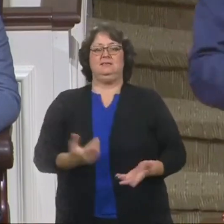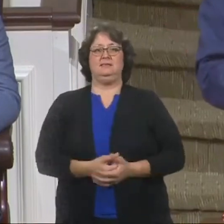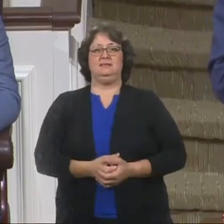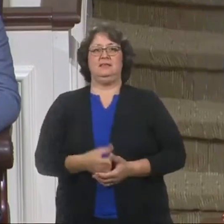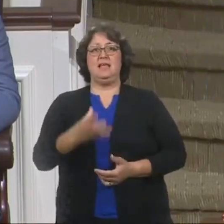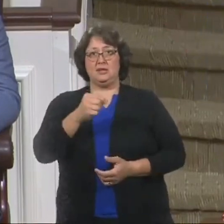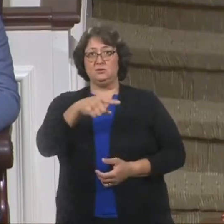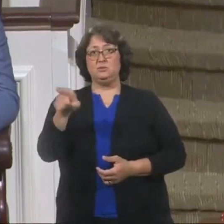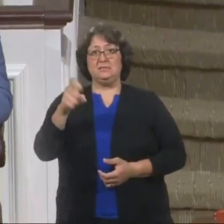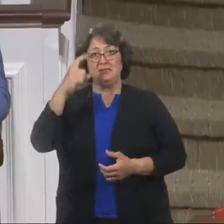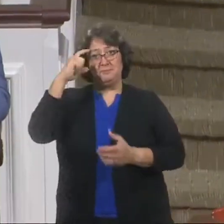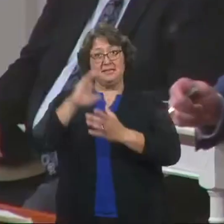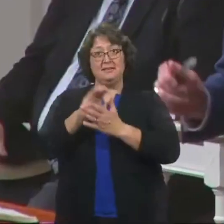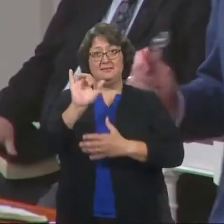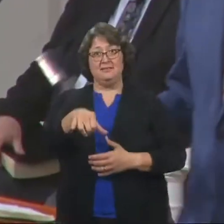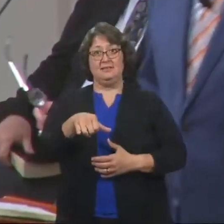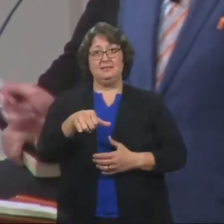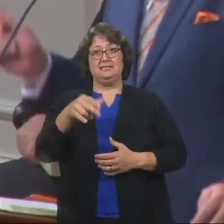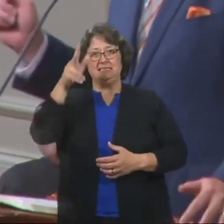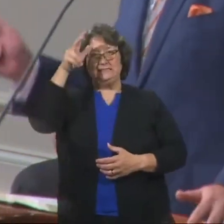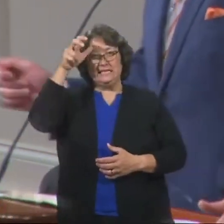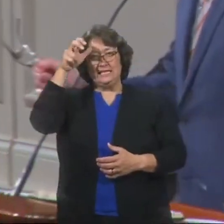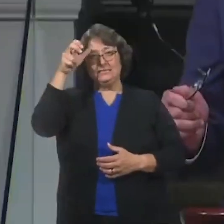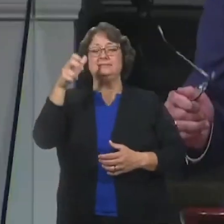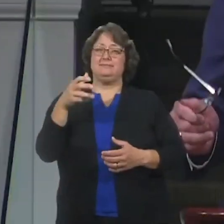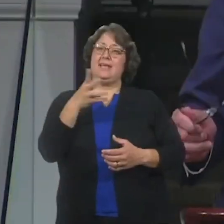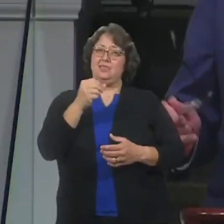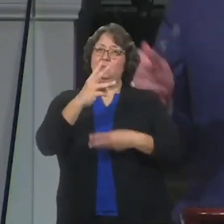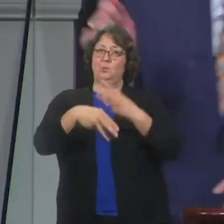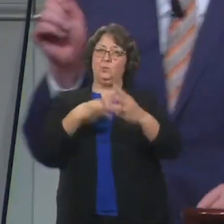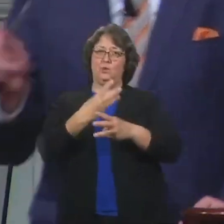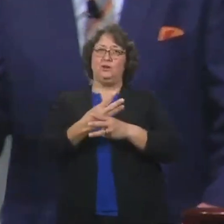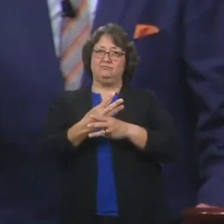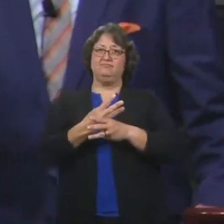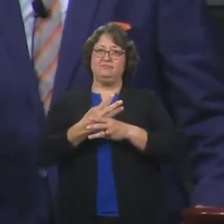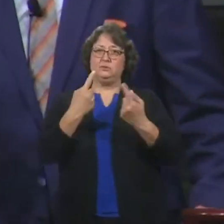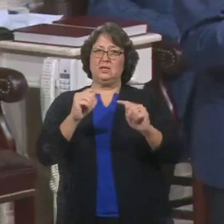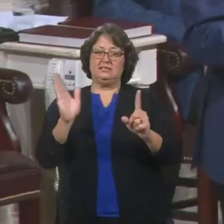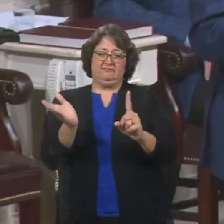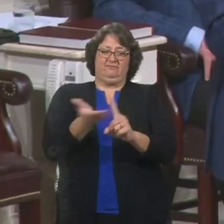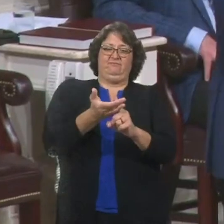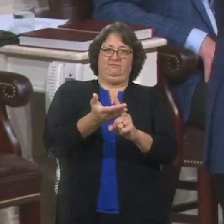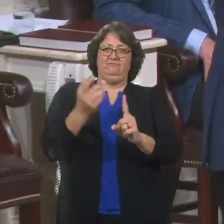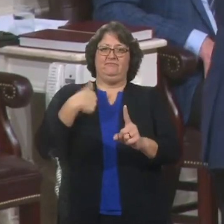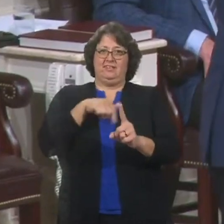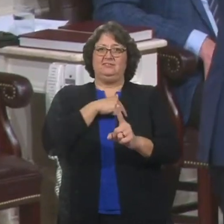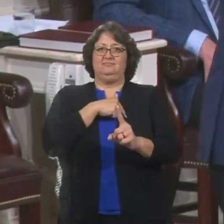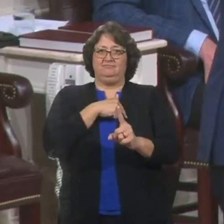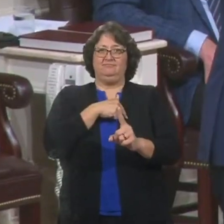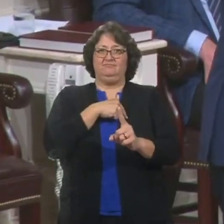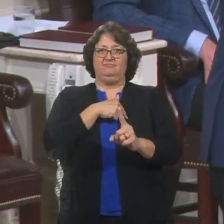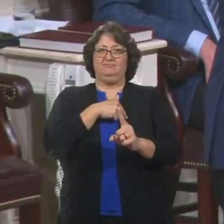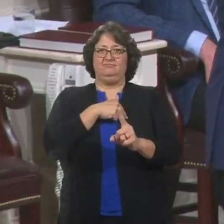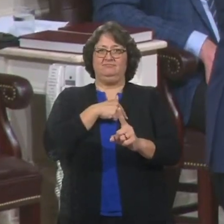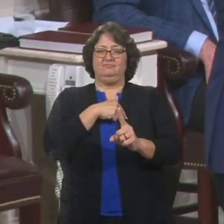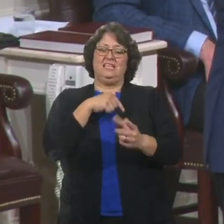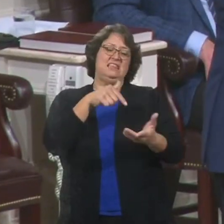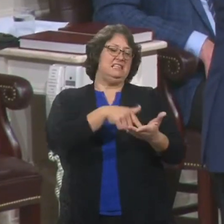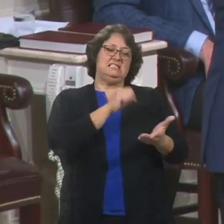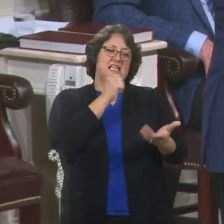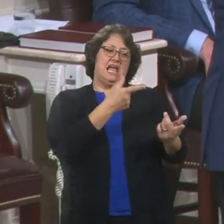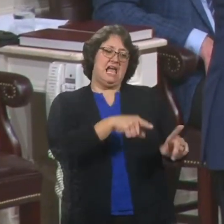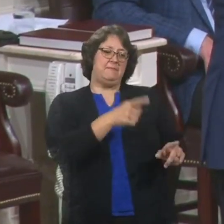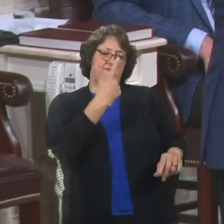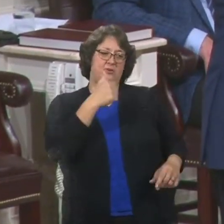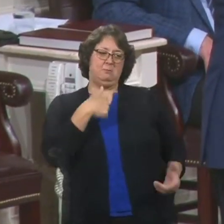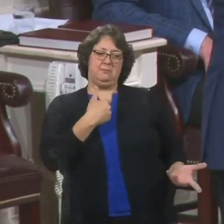And you need to believe what he said. And boy, Satan is successful, the world's successful in convincing us because this way, this didn't happen for